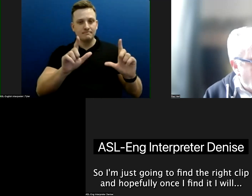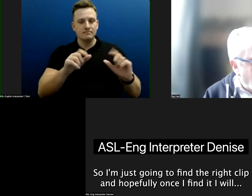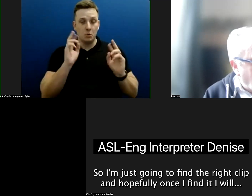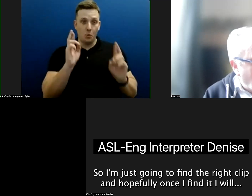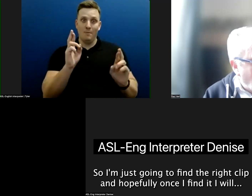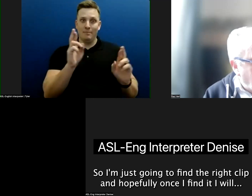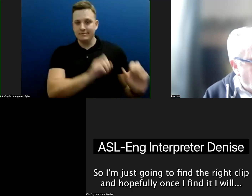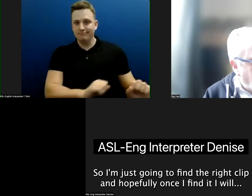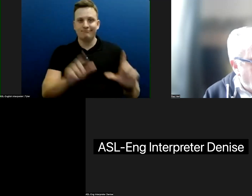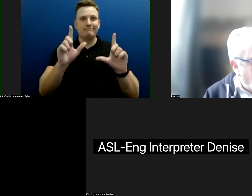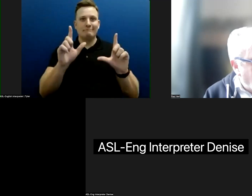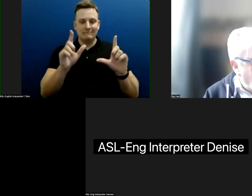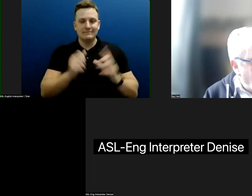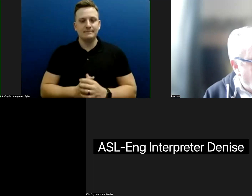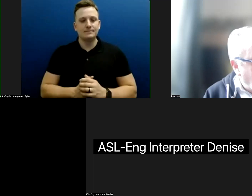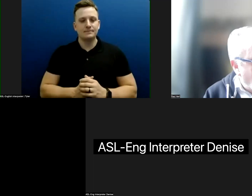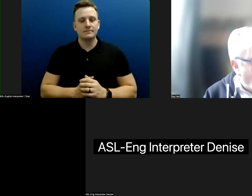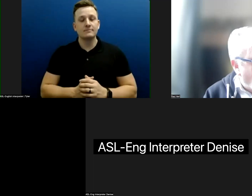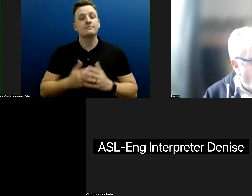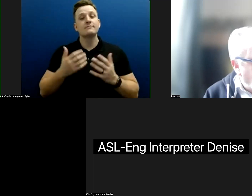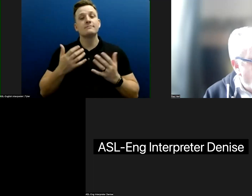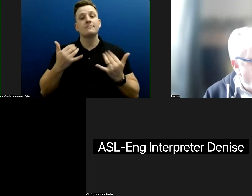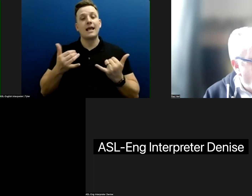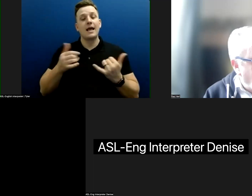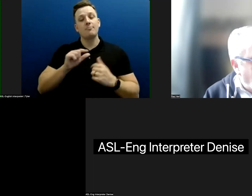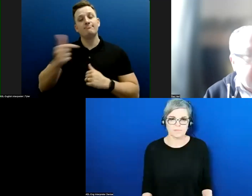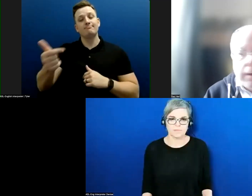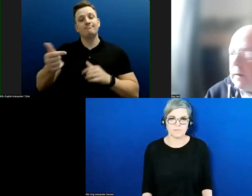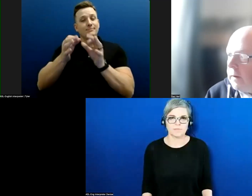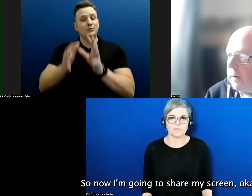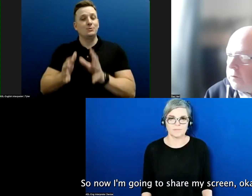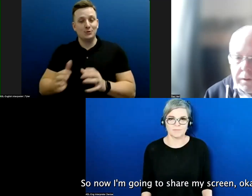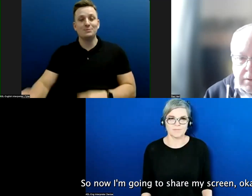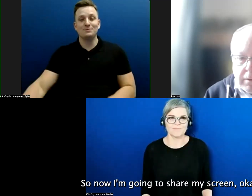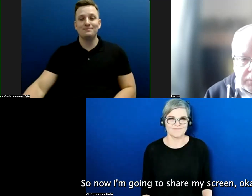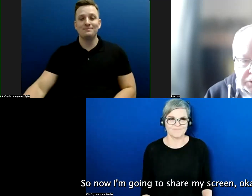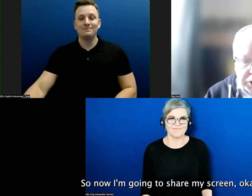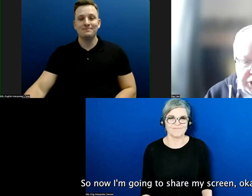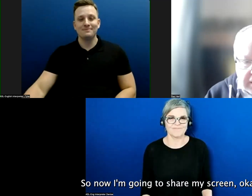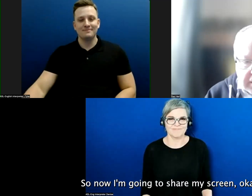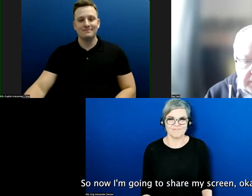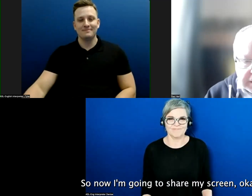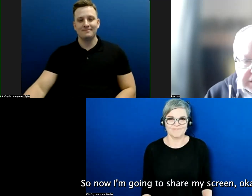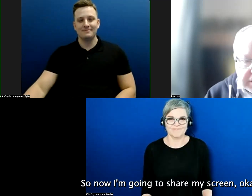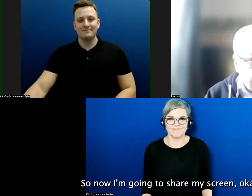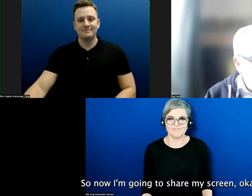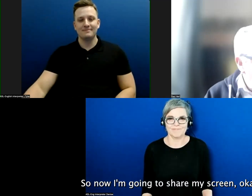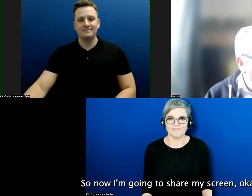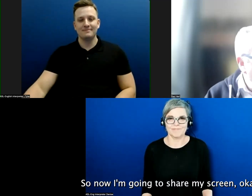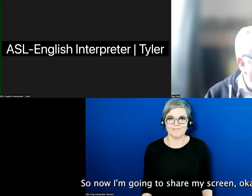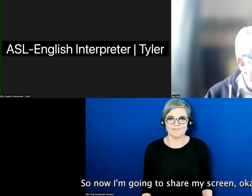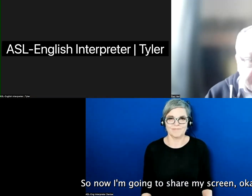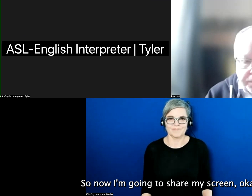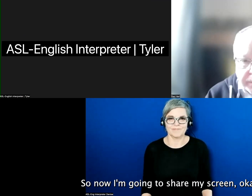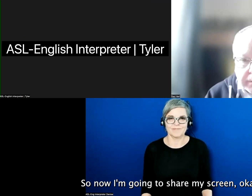it, I will. Cool. So now I'm going to share my screen.